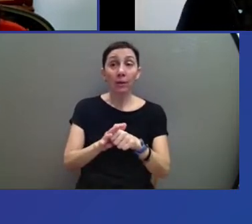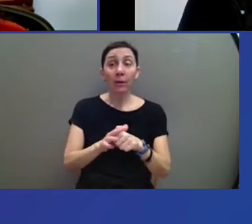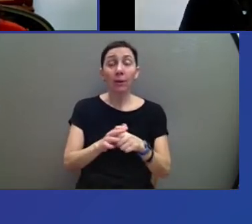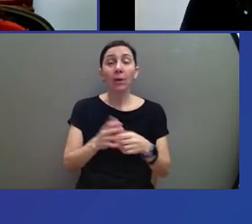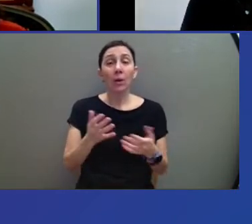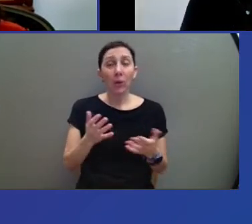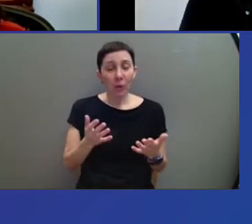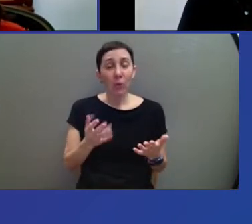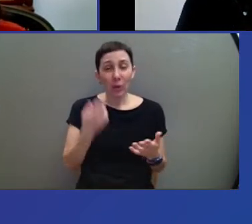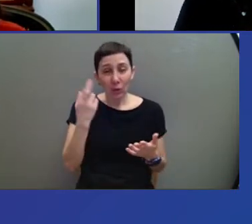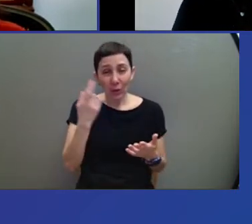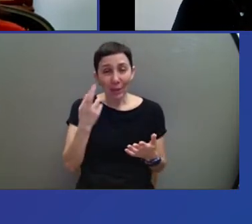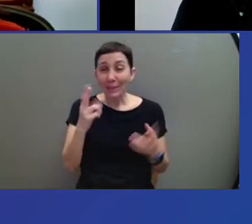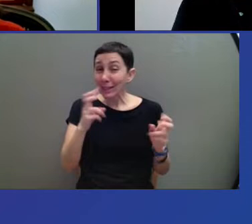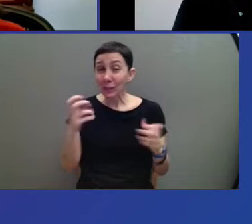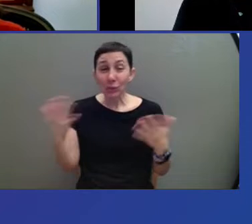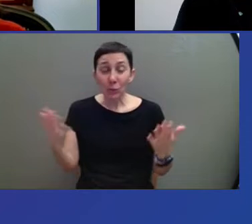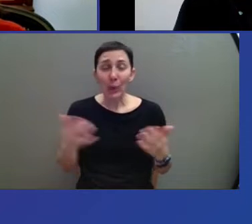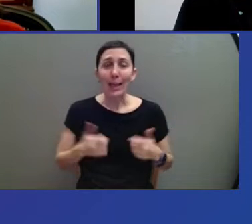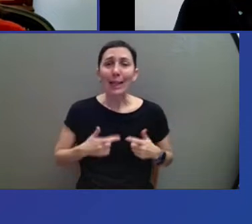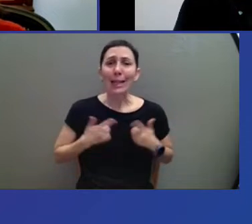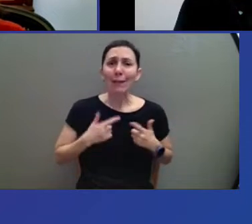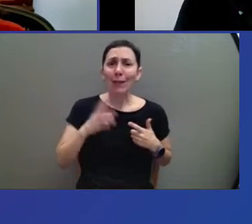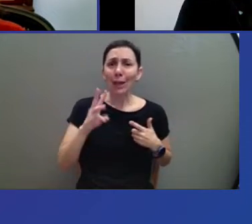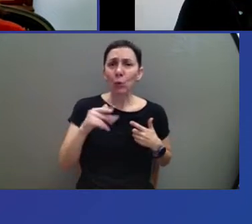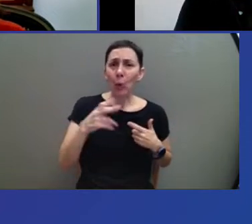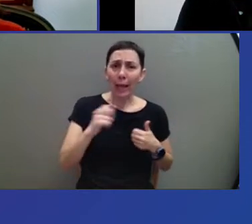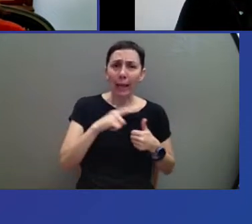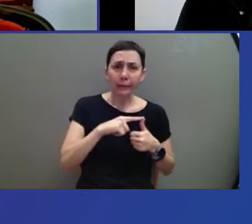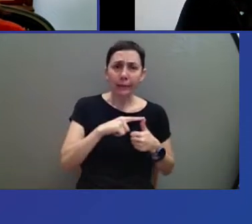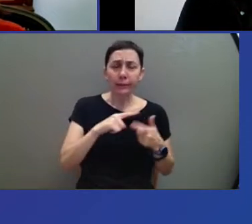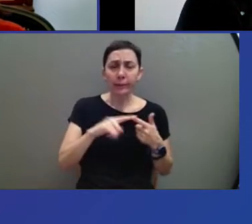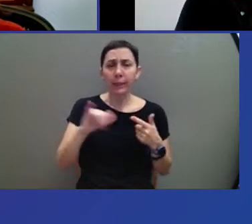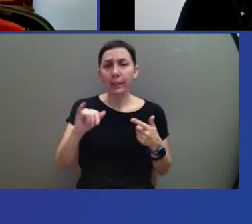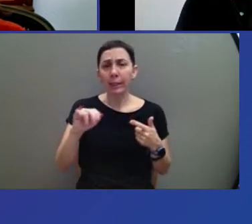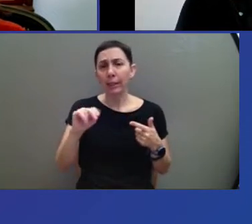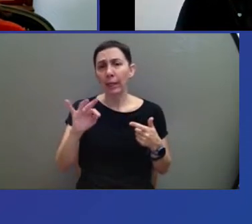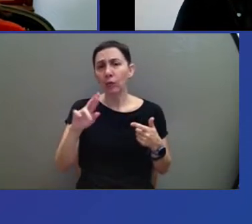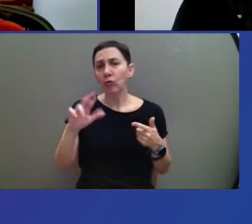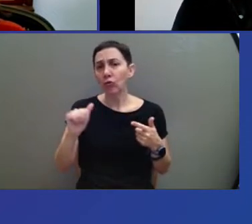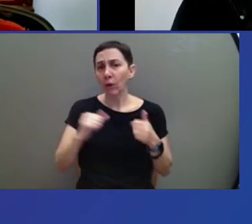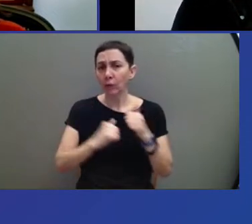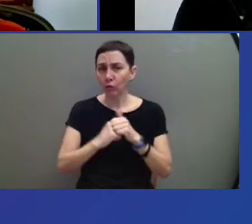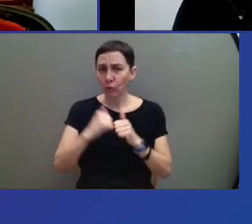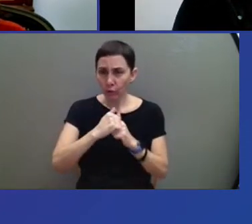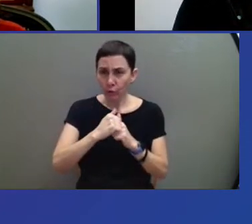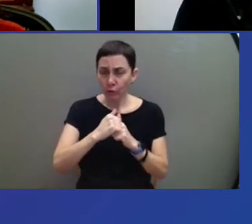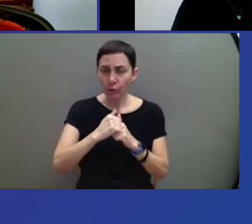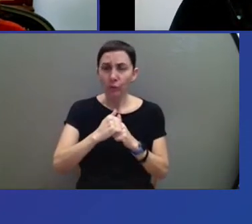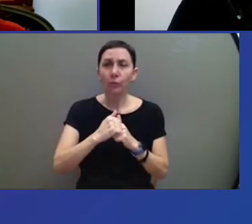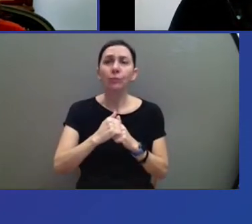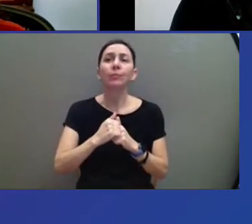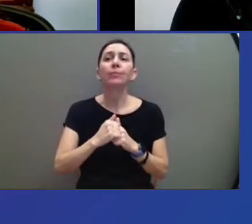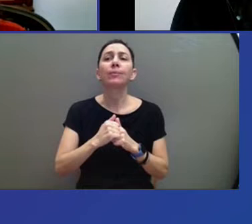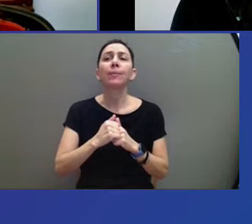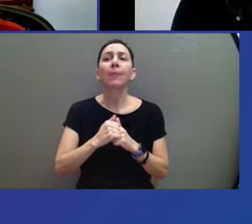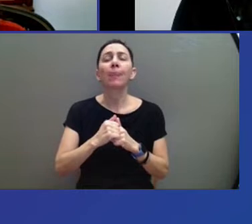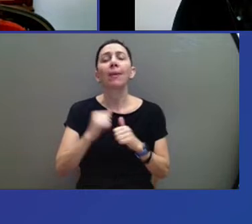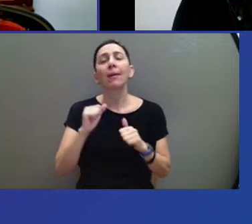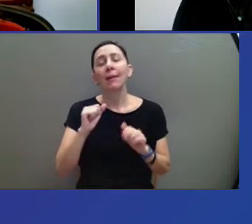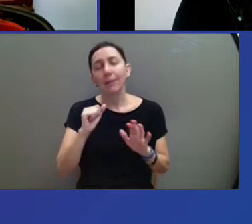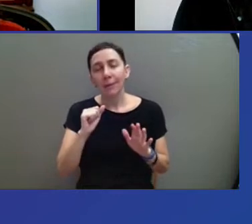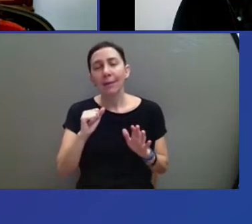is an issue. Infrastructure is an issue. And by infrastructure, I mean some of the, if we pull back